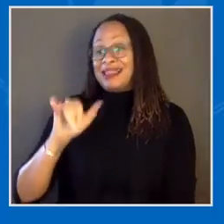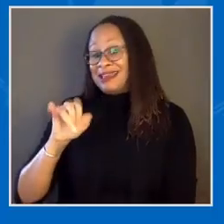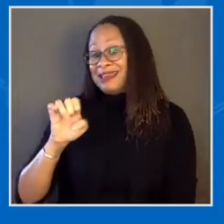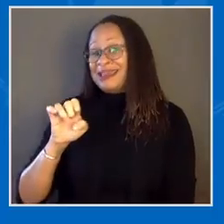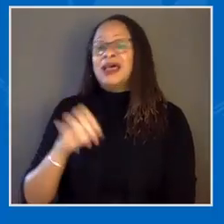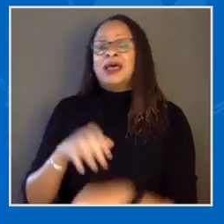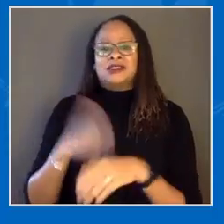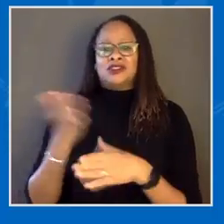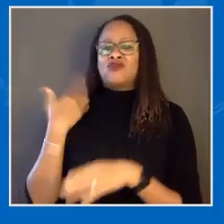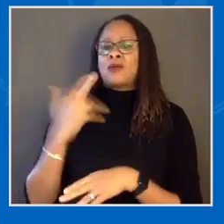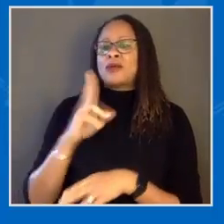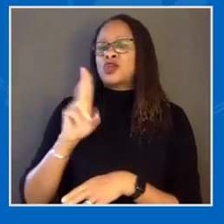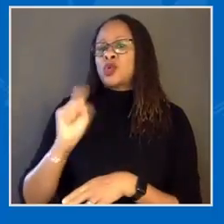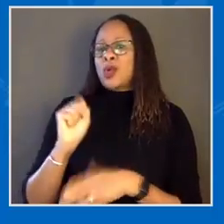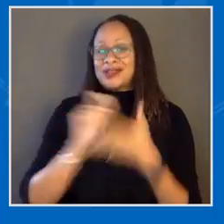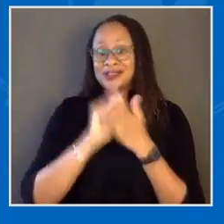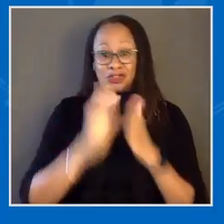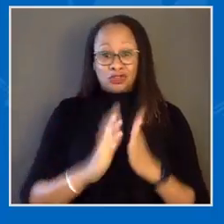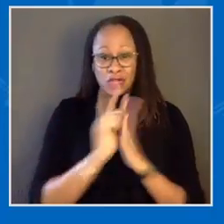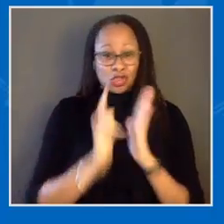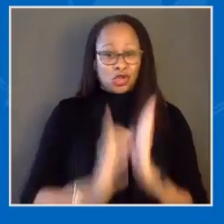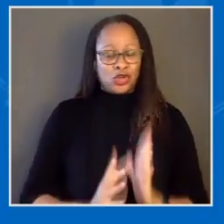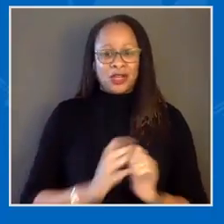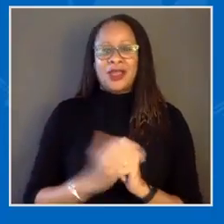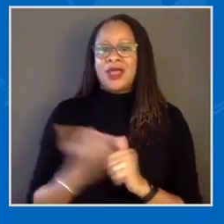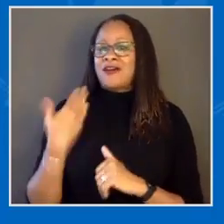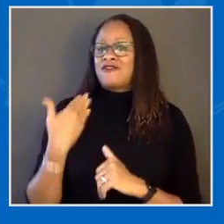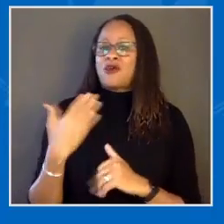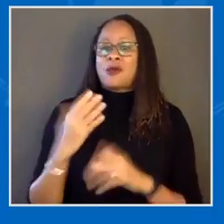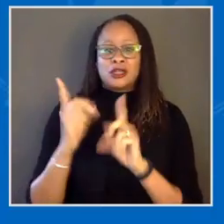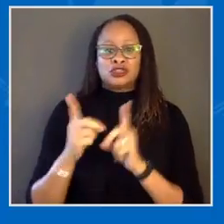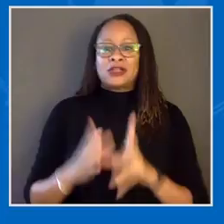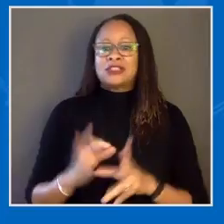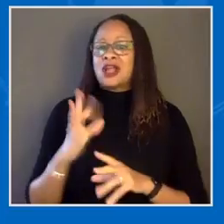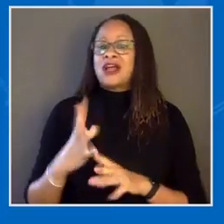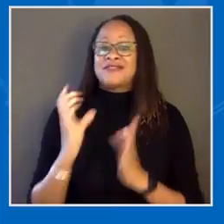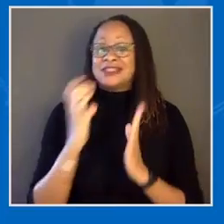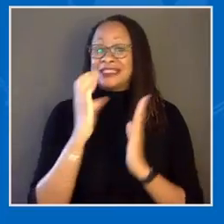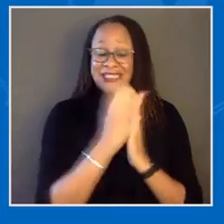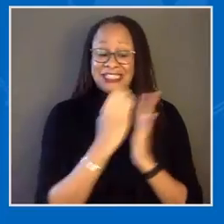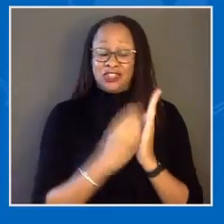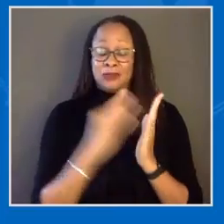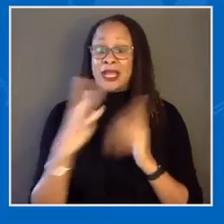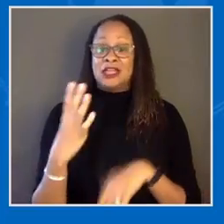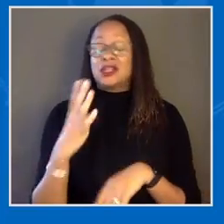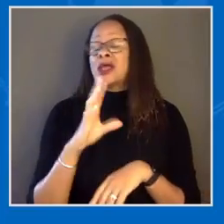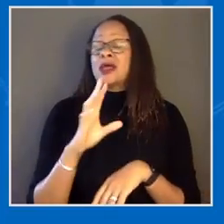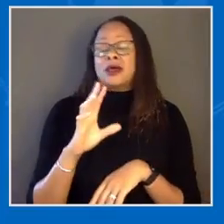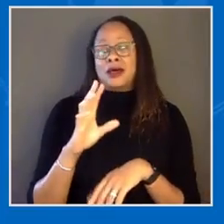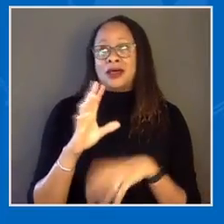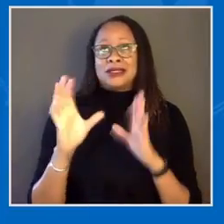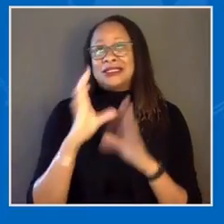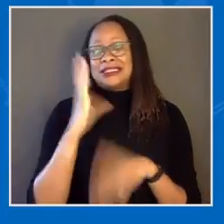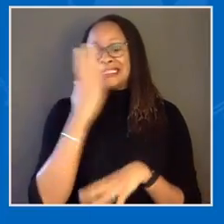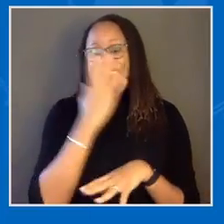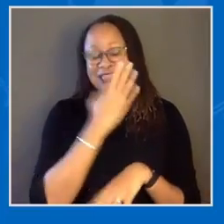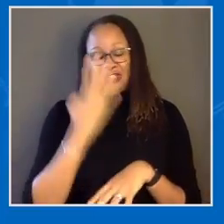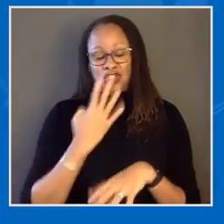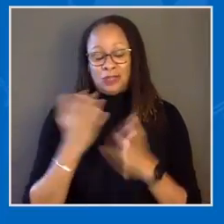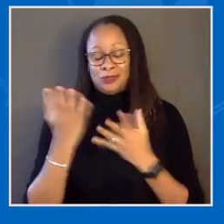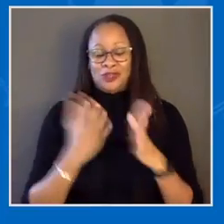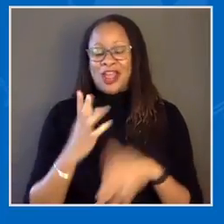attorney, former director of U.S. Citizenship and Immigration Services, and a former DHS